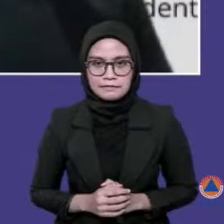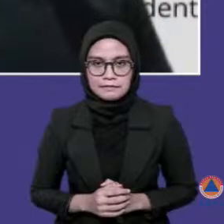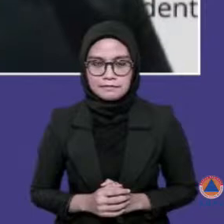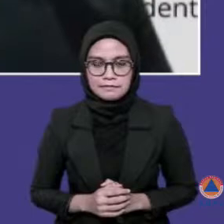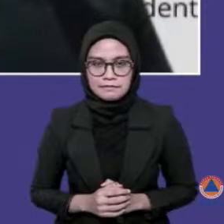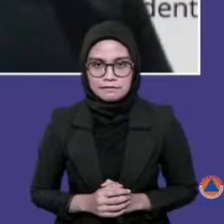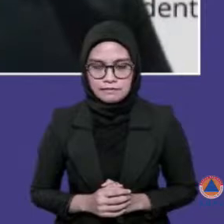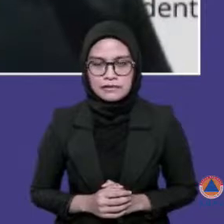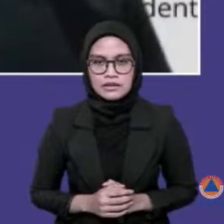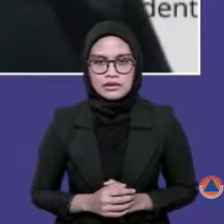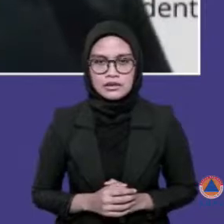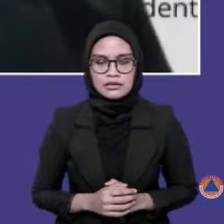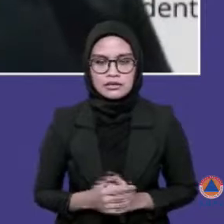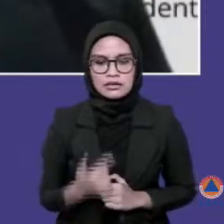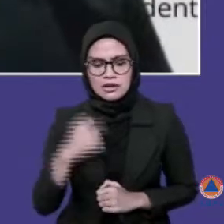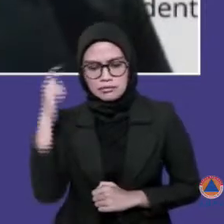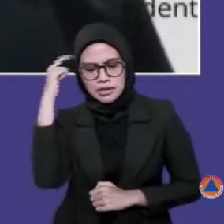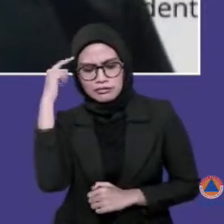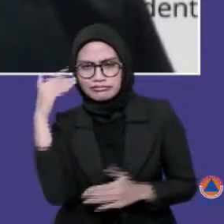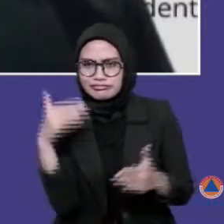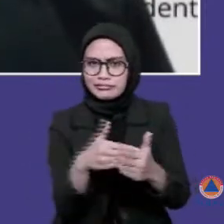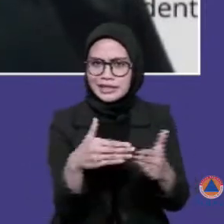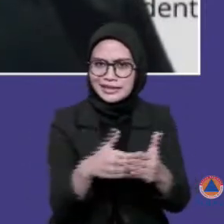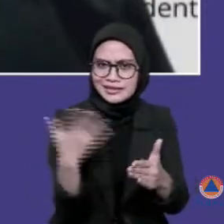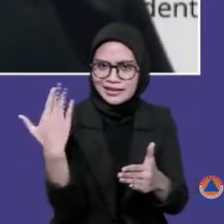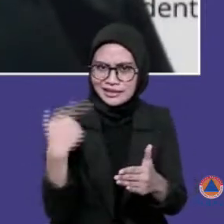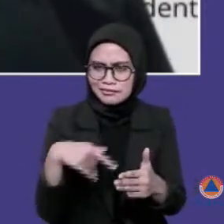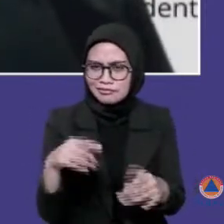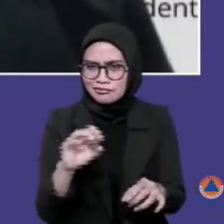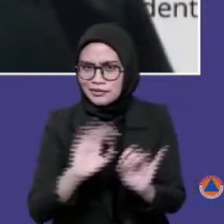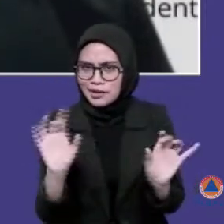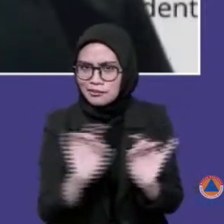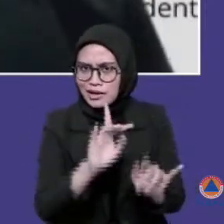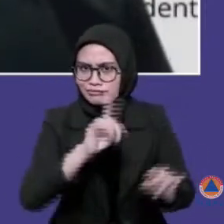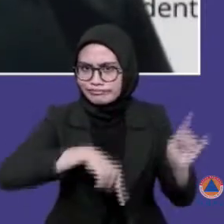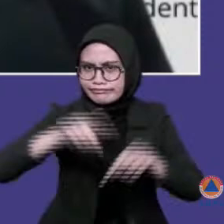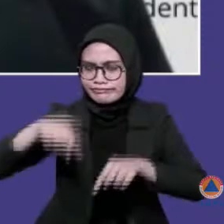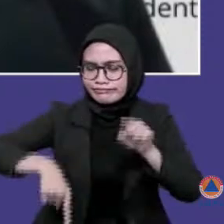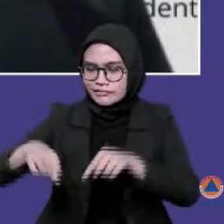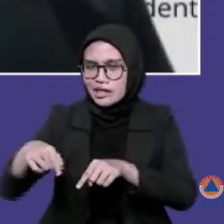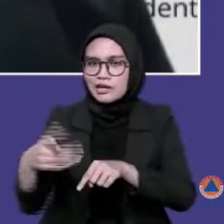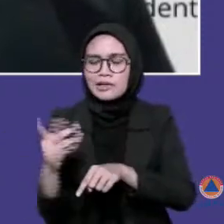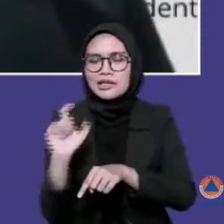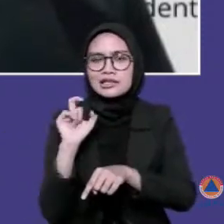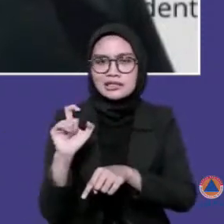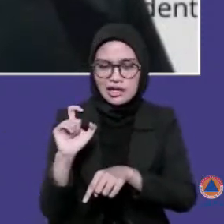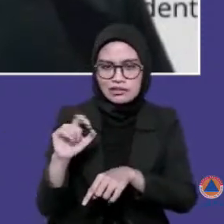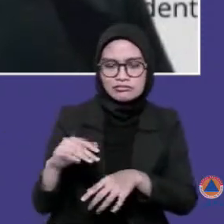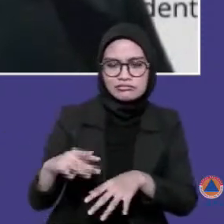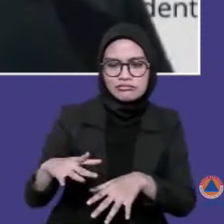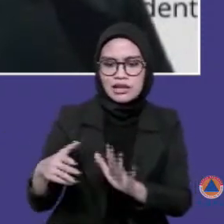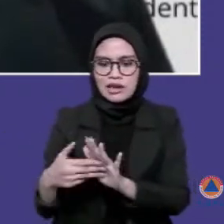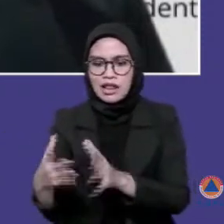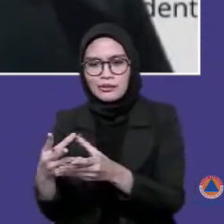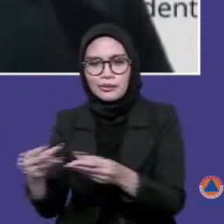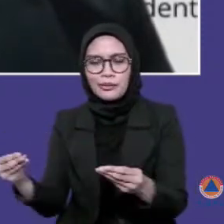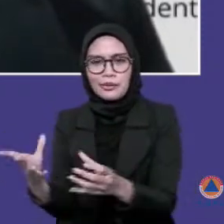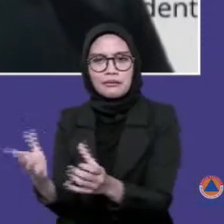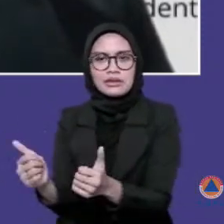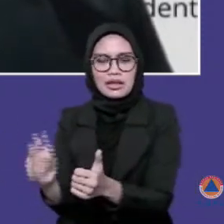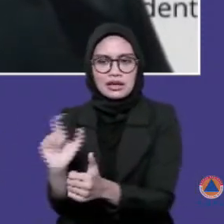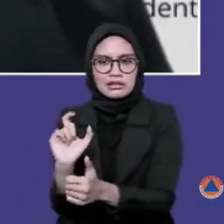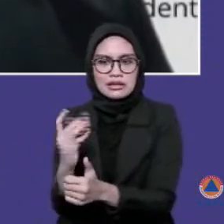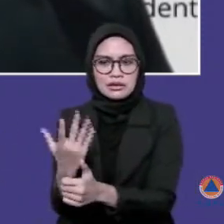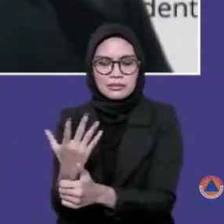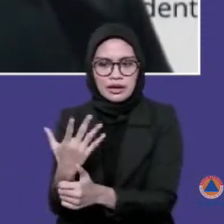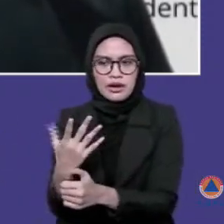people outside the country, we haven't had many foreign journalists coming in because of visas haven't been issued. So I